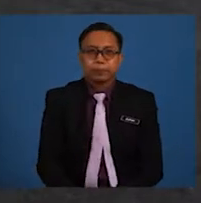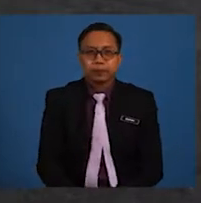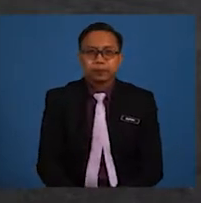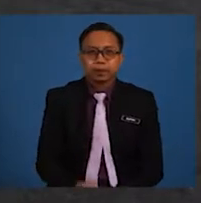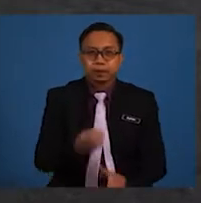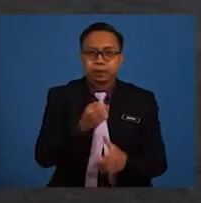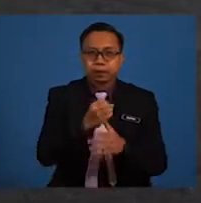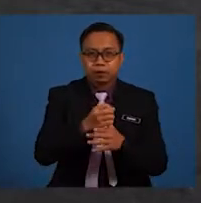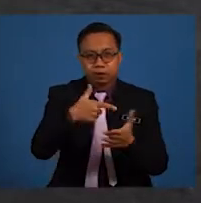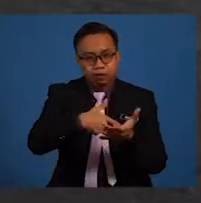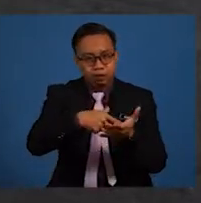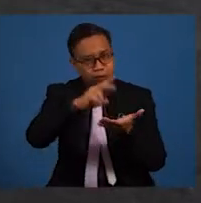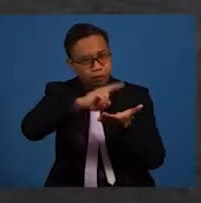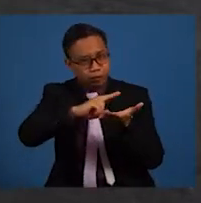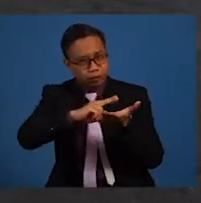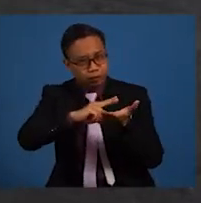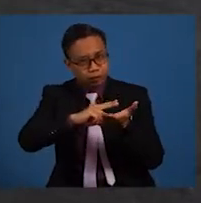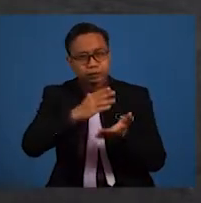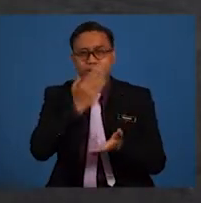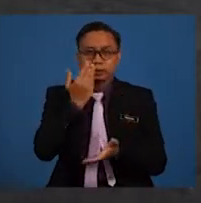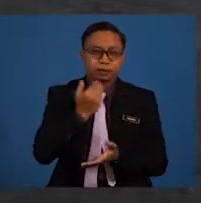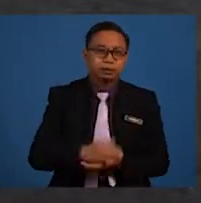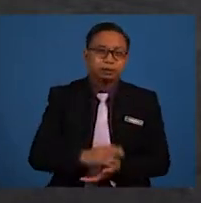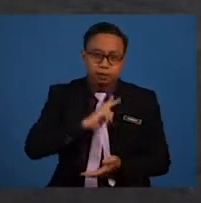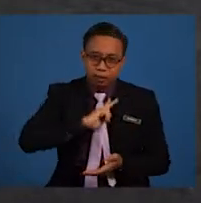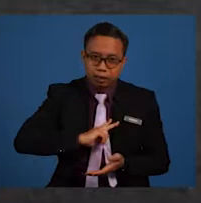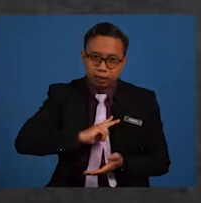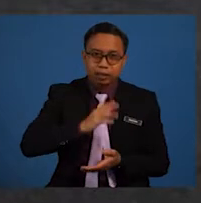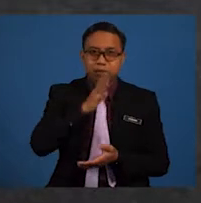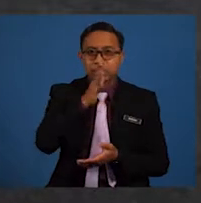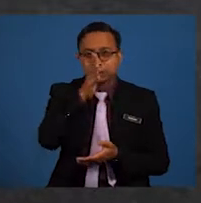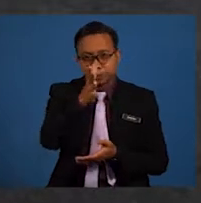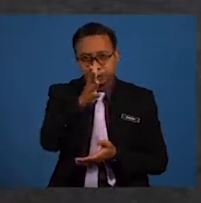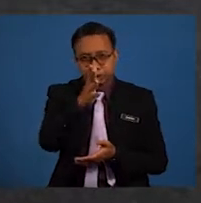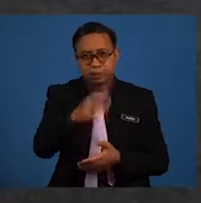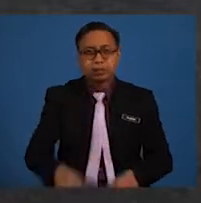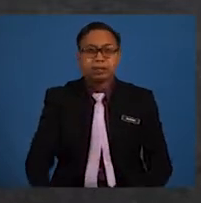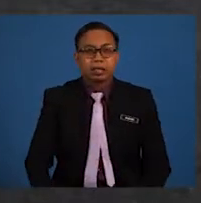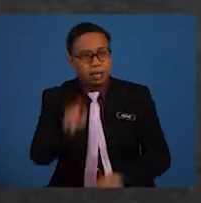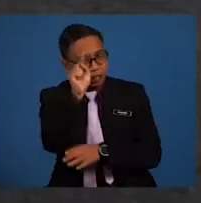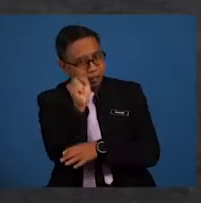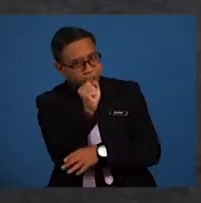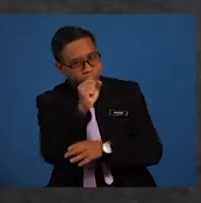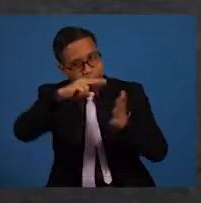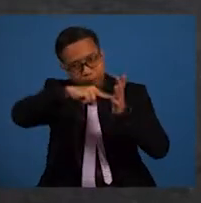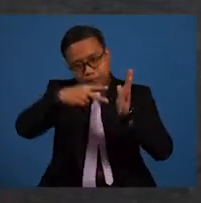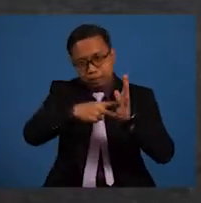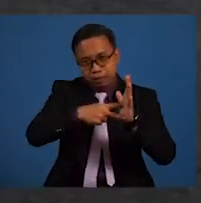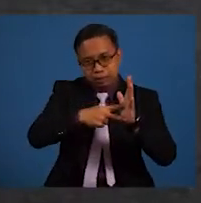Otherwise, poor Grandma. So, with the comma, the meaning is